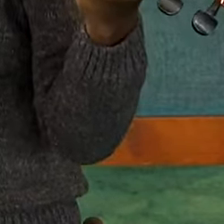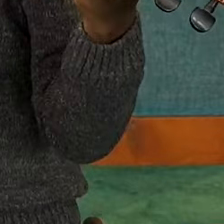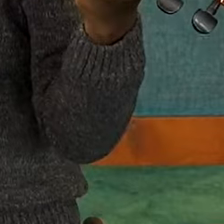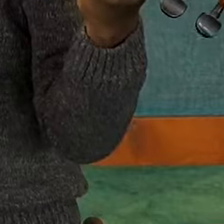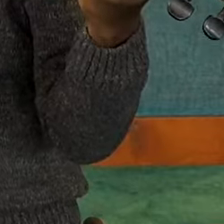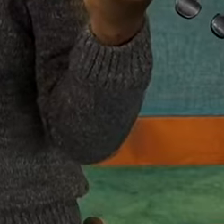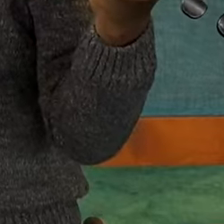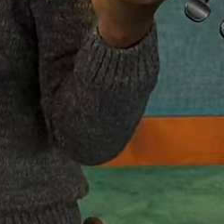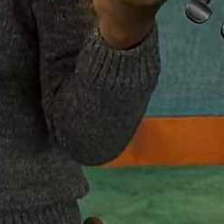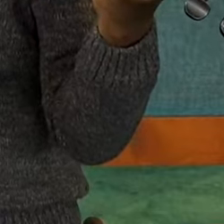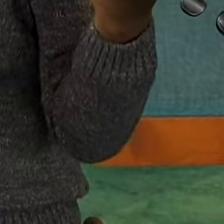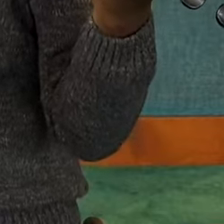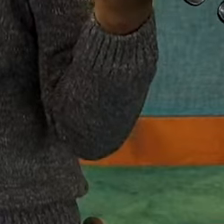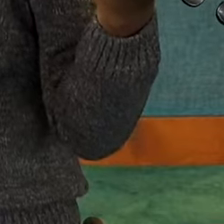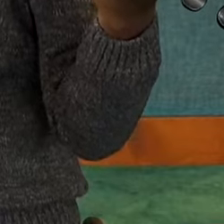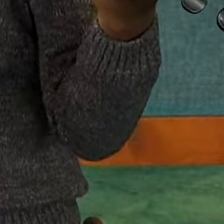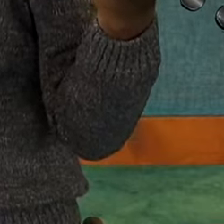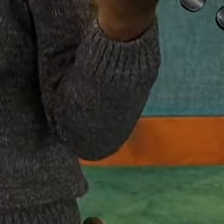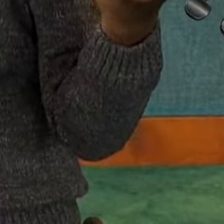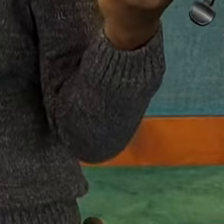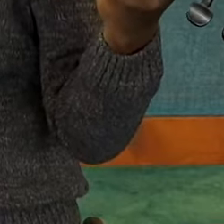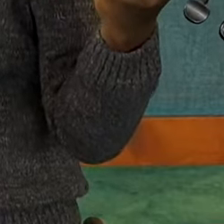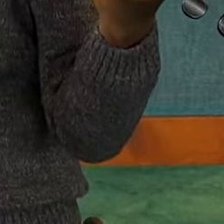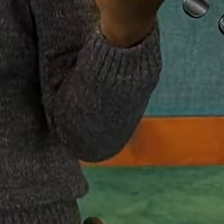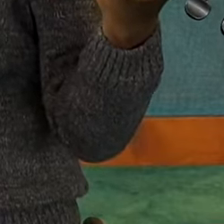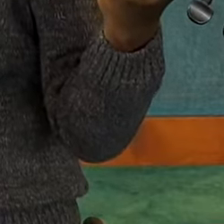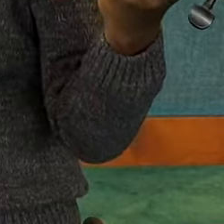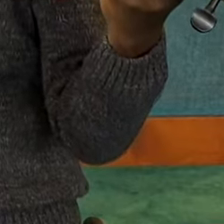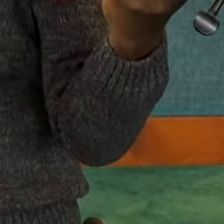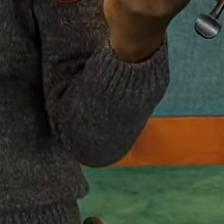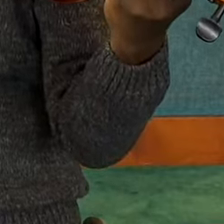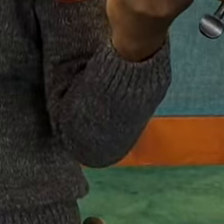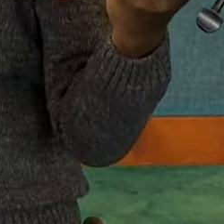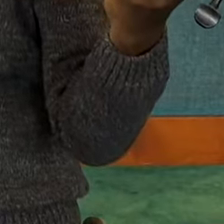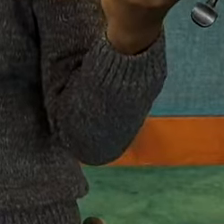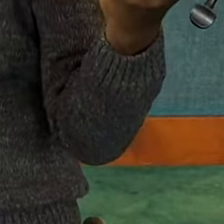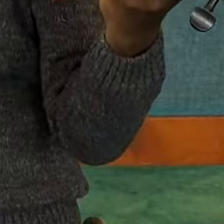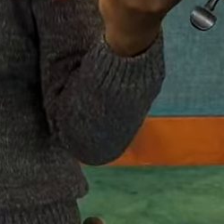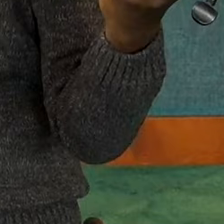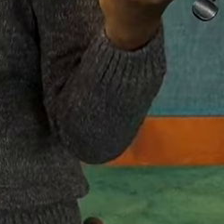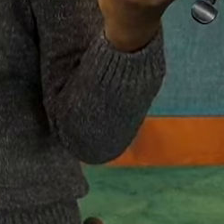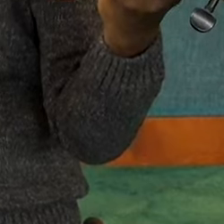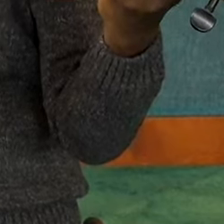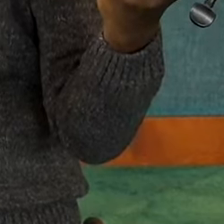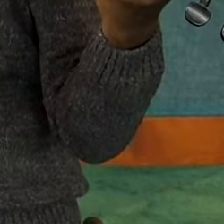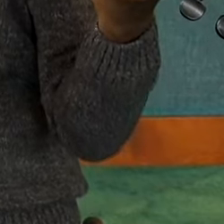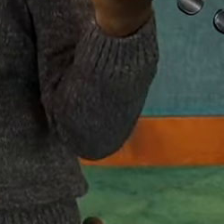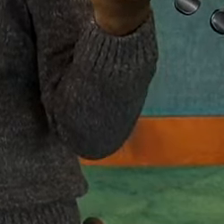Thank you.